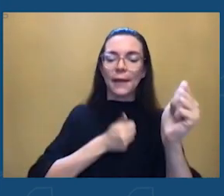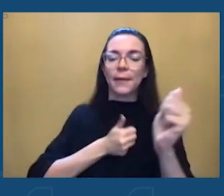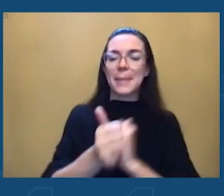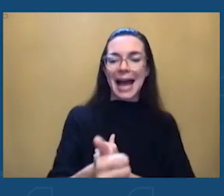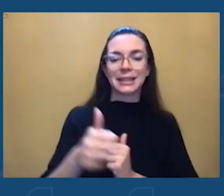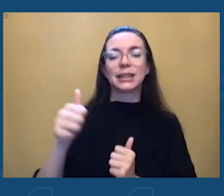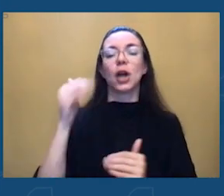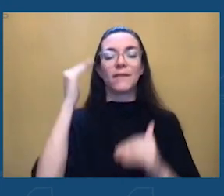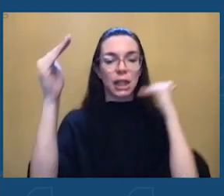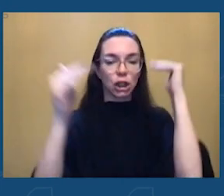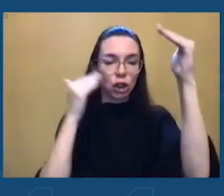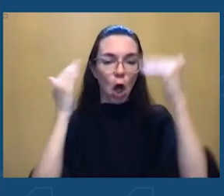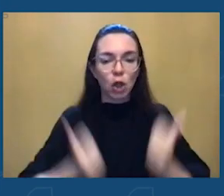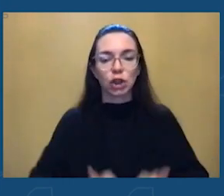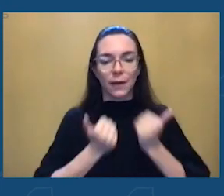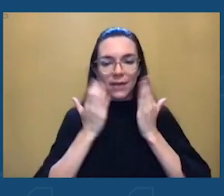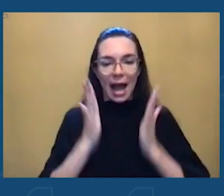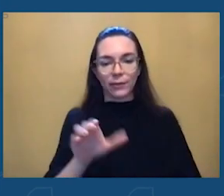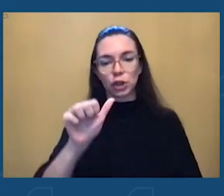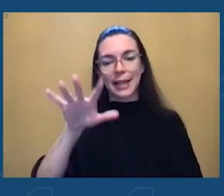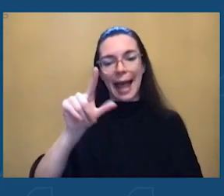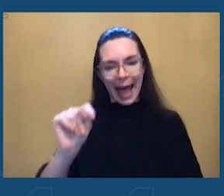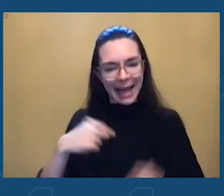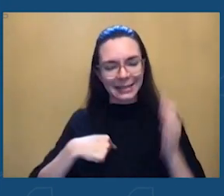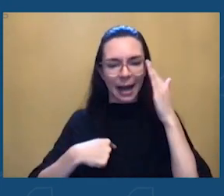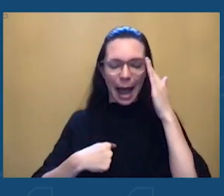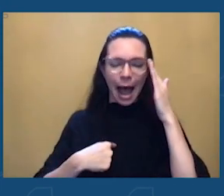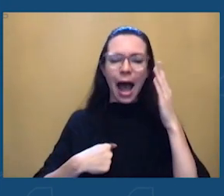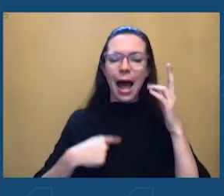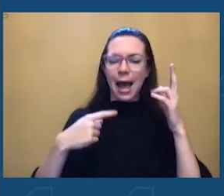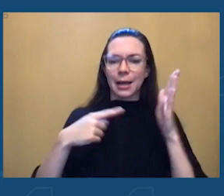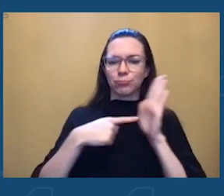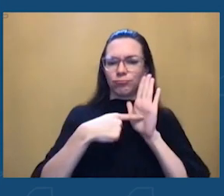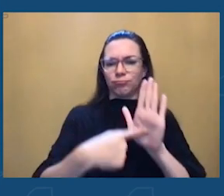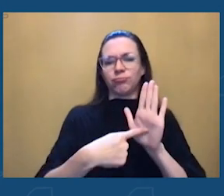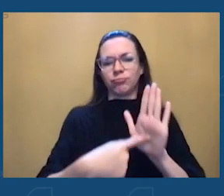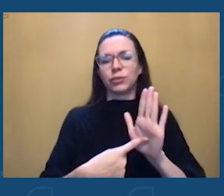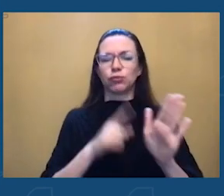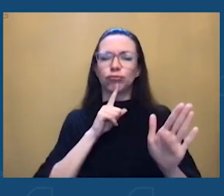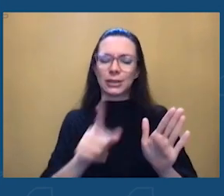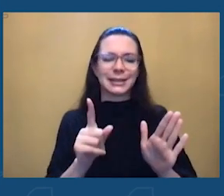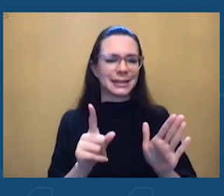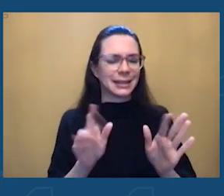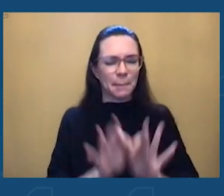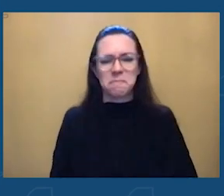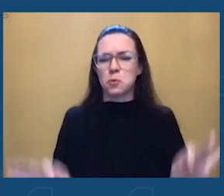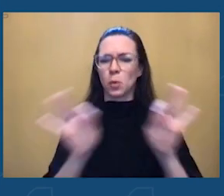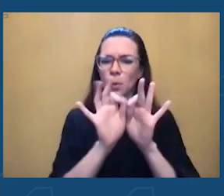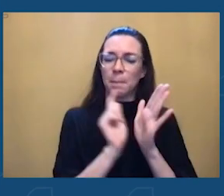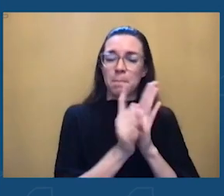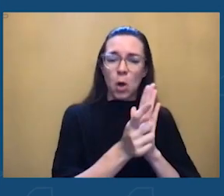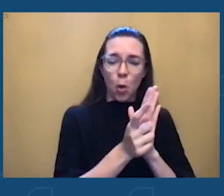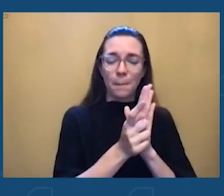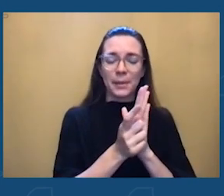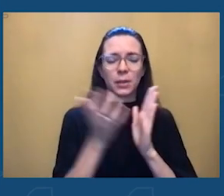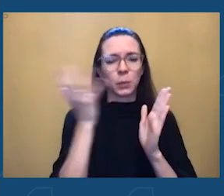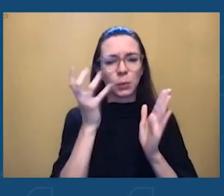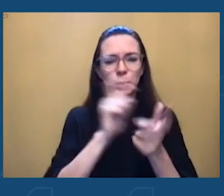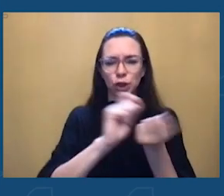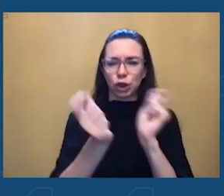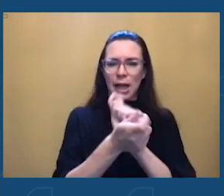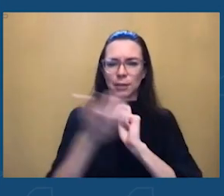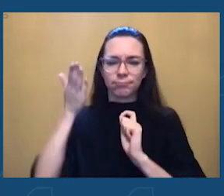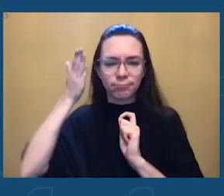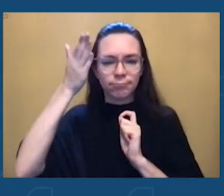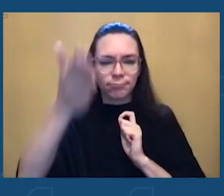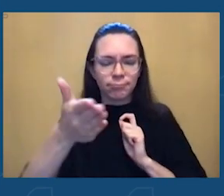Survivors Act, which I regard as a parting of the clouds. This is a rebalancing of the forces of good and